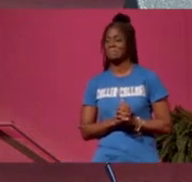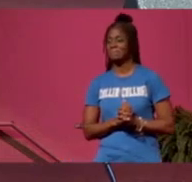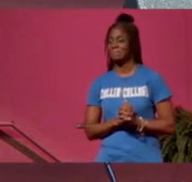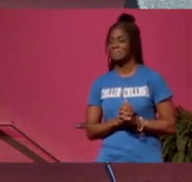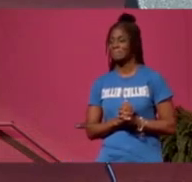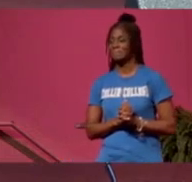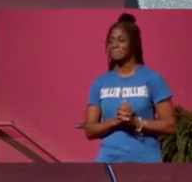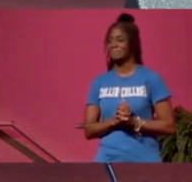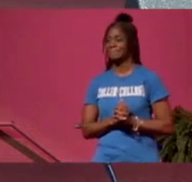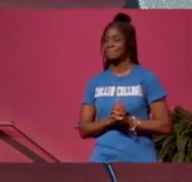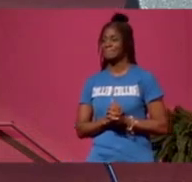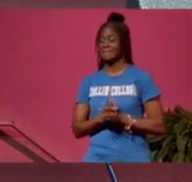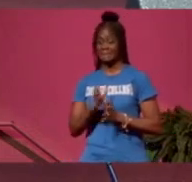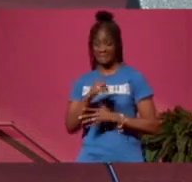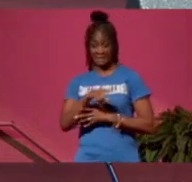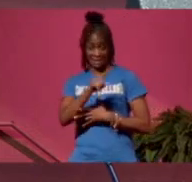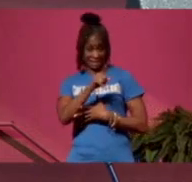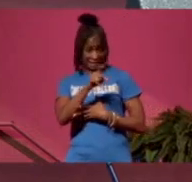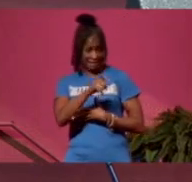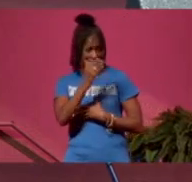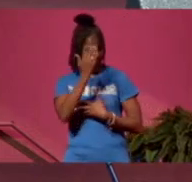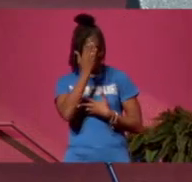I need to know.